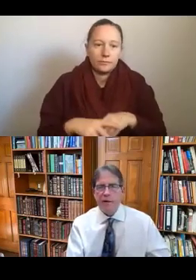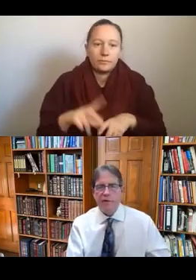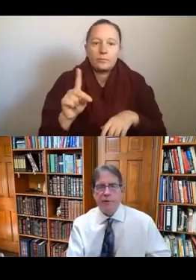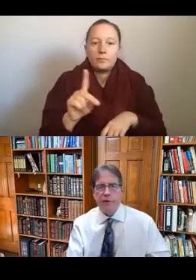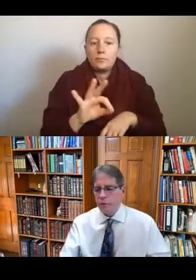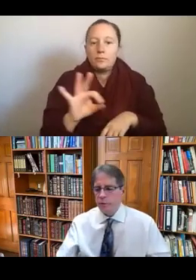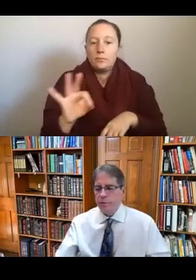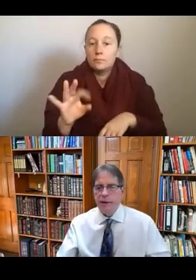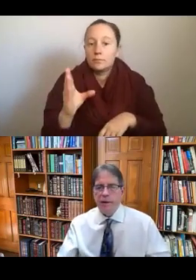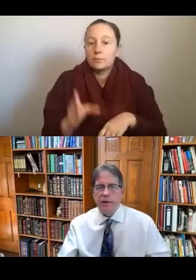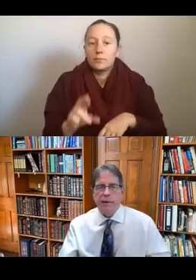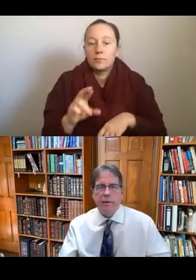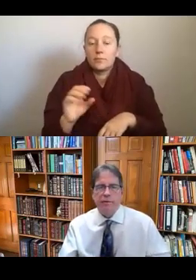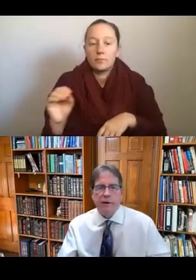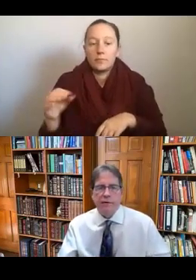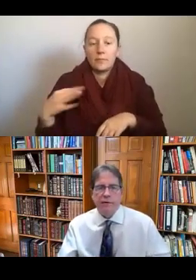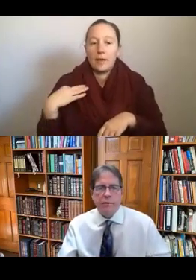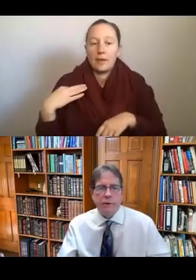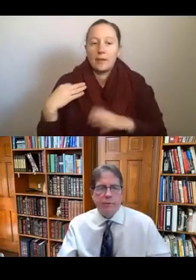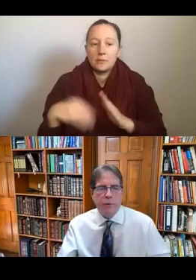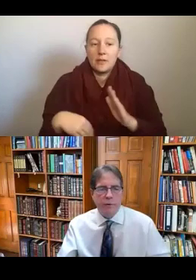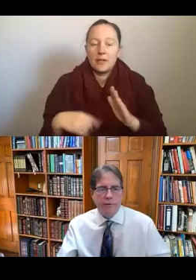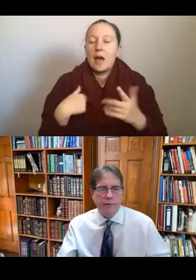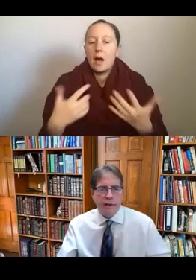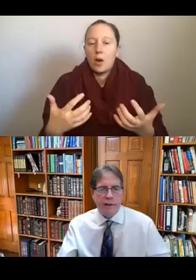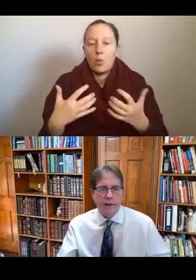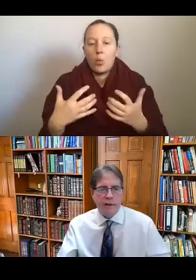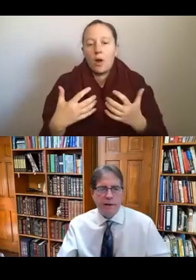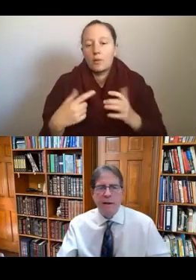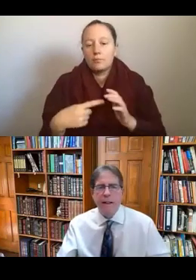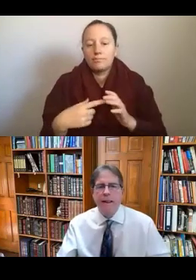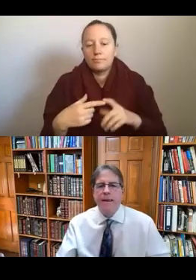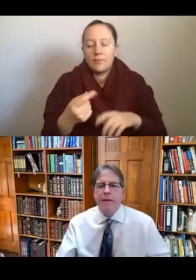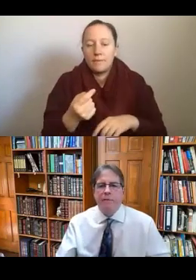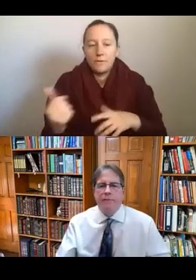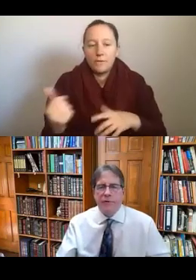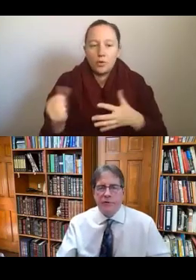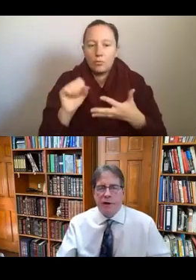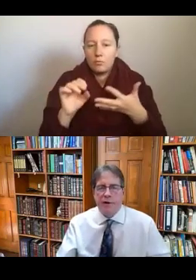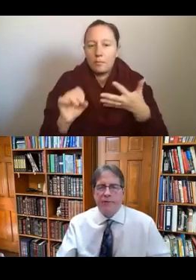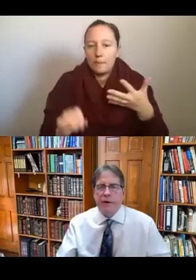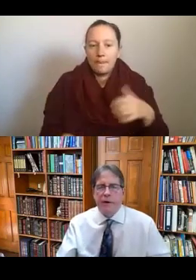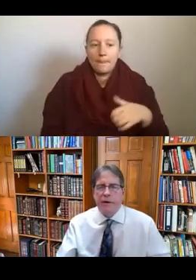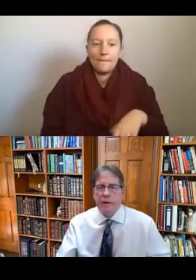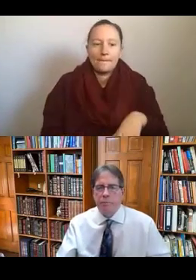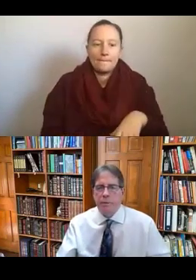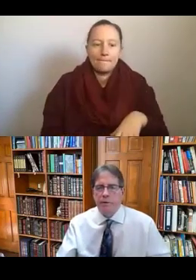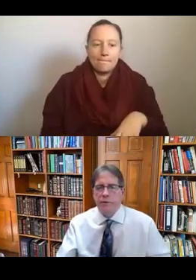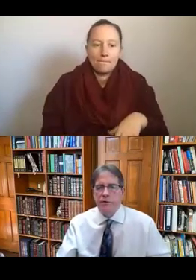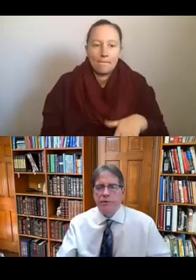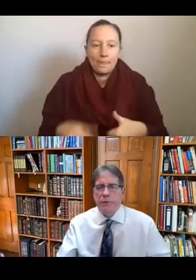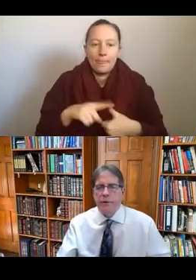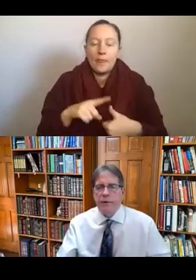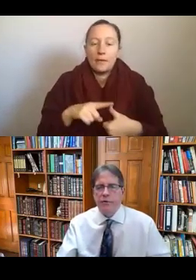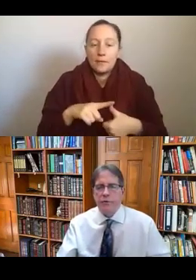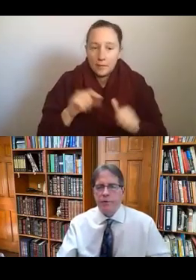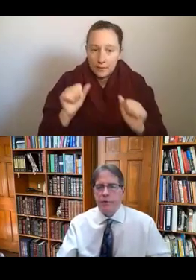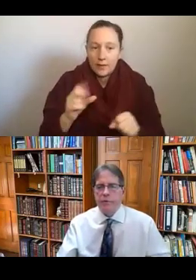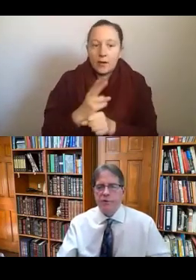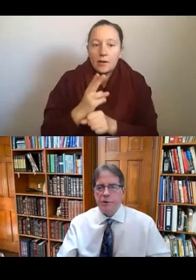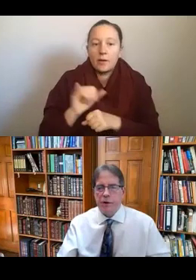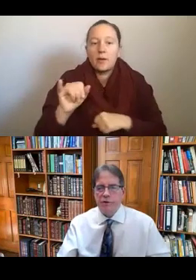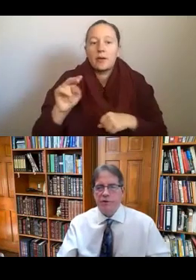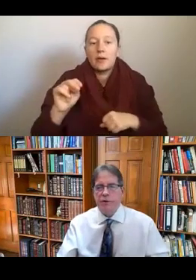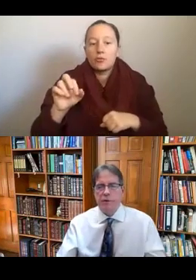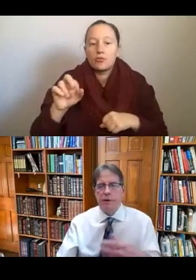K99 eligibility, I want to point out a couple of things that are really important for the K99. First off, it can be used for